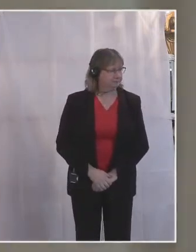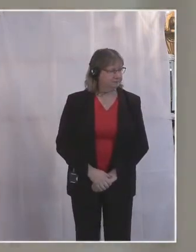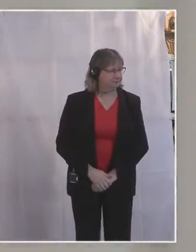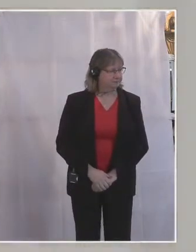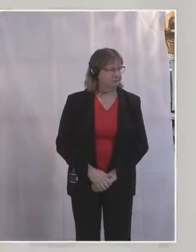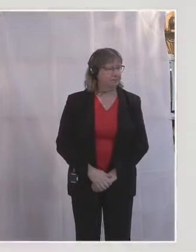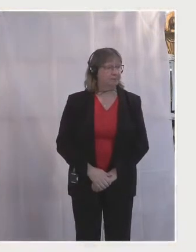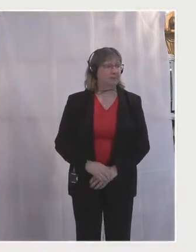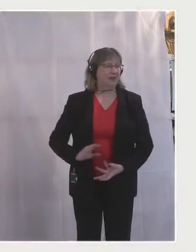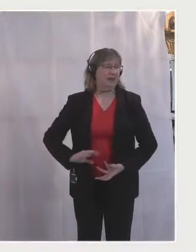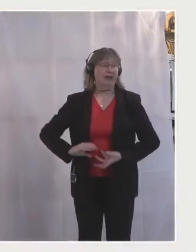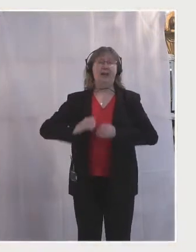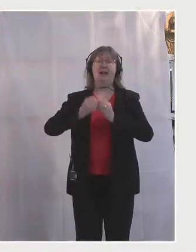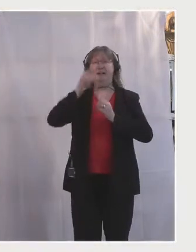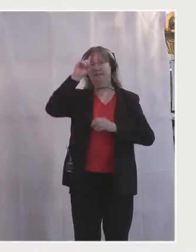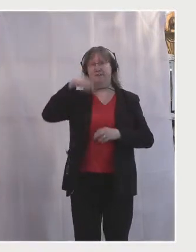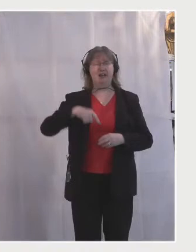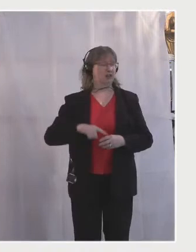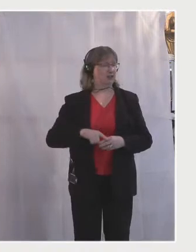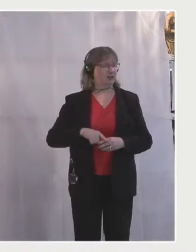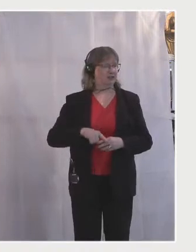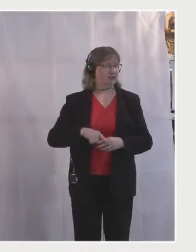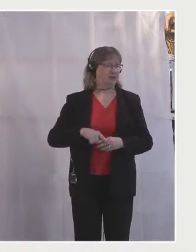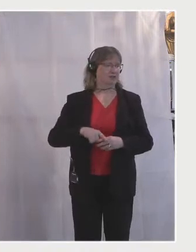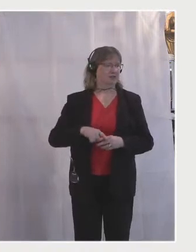is Innovation as a Force for Good.